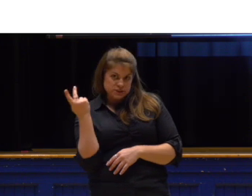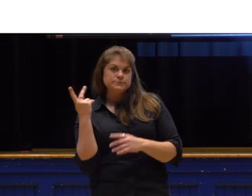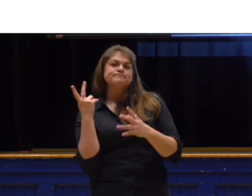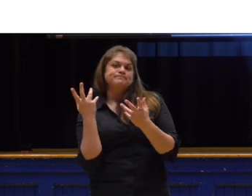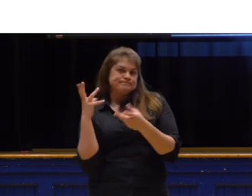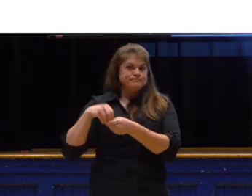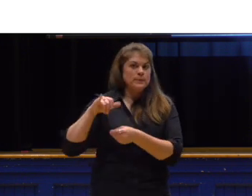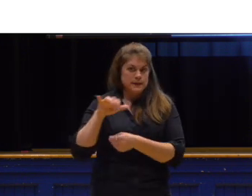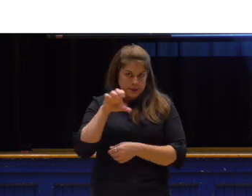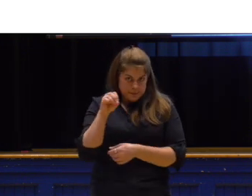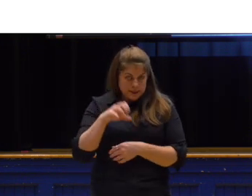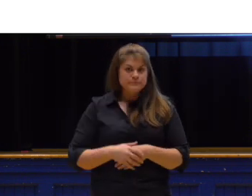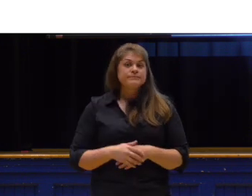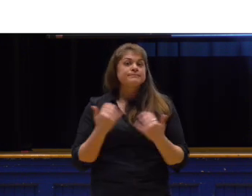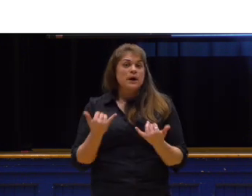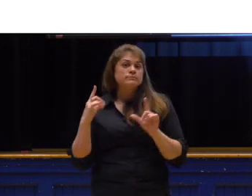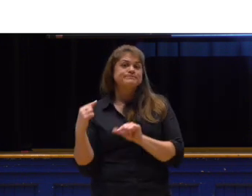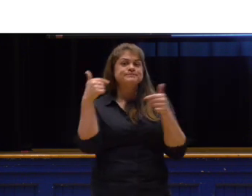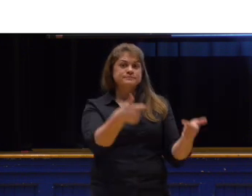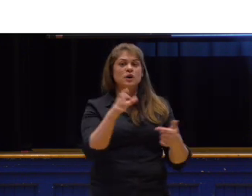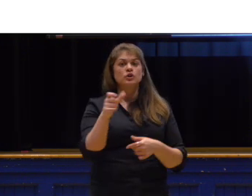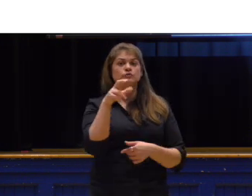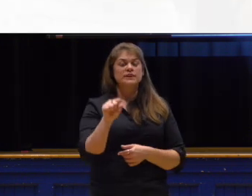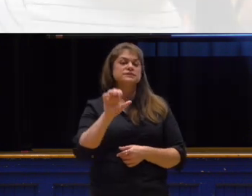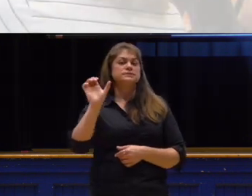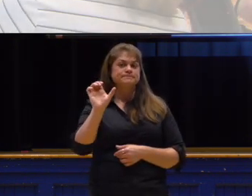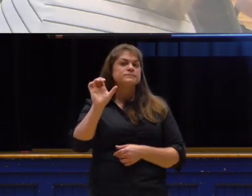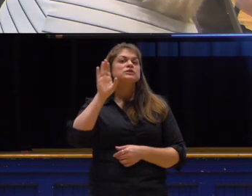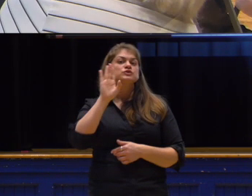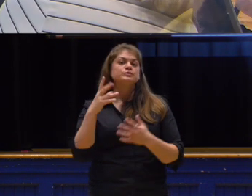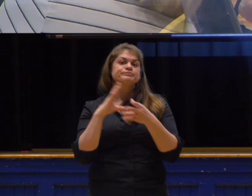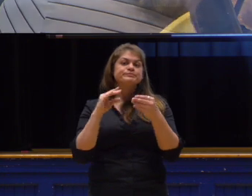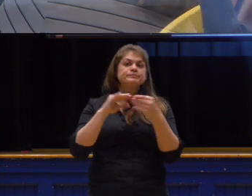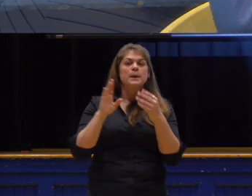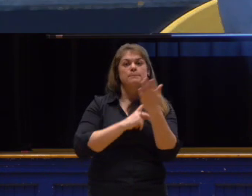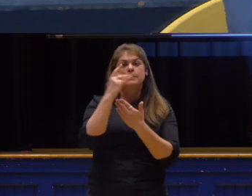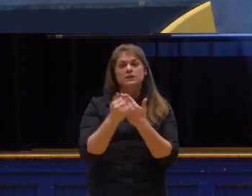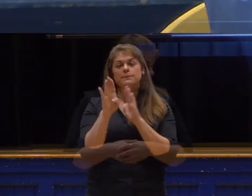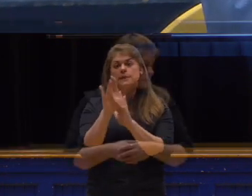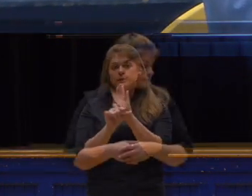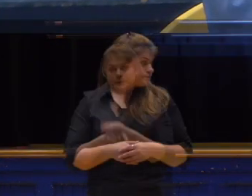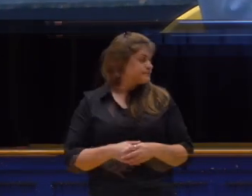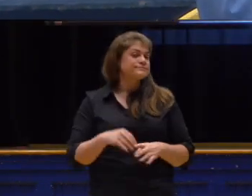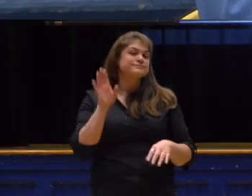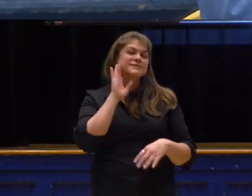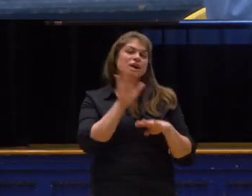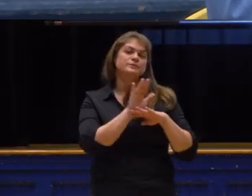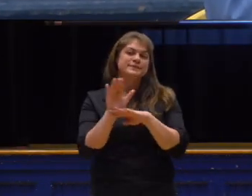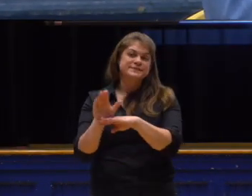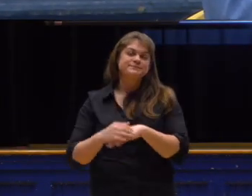partners. And with that, I will now hand it over to Chris Signoli to cover the project background. Good evening,